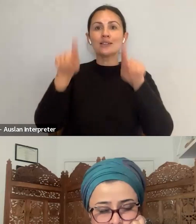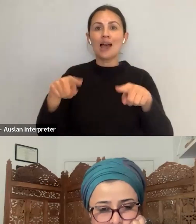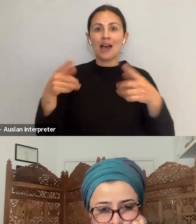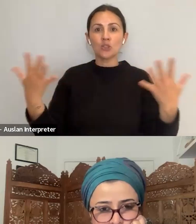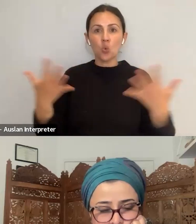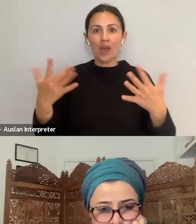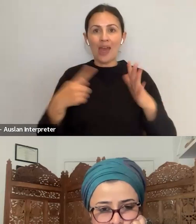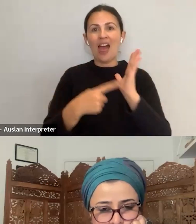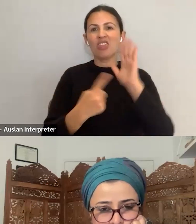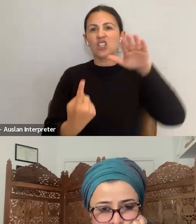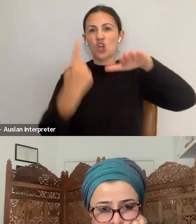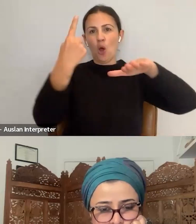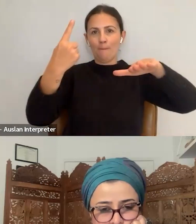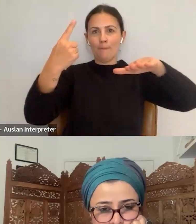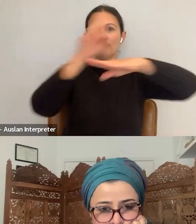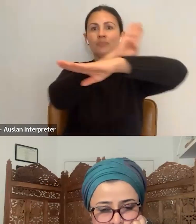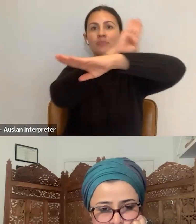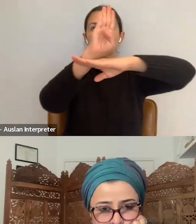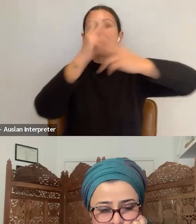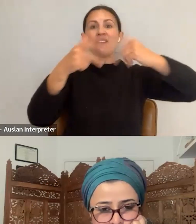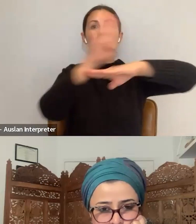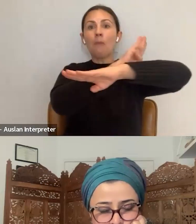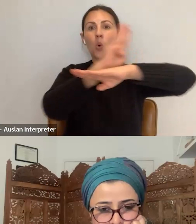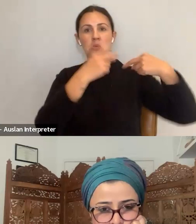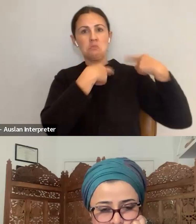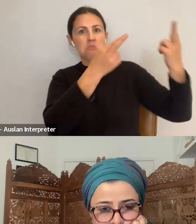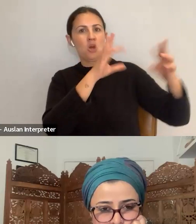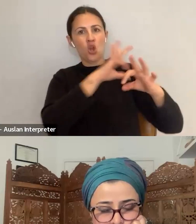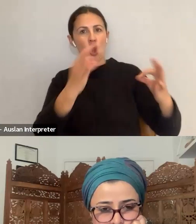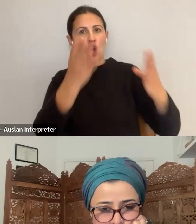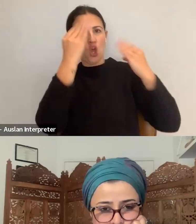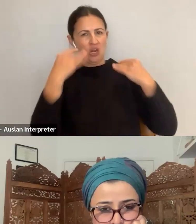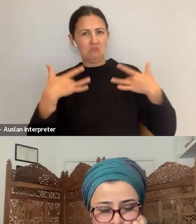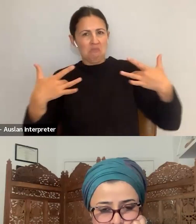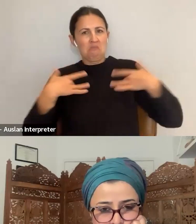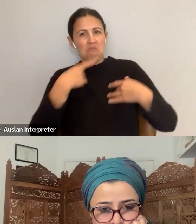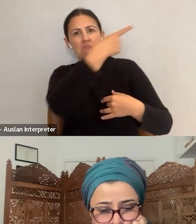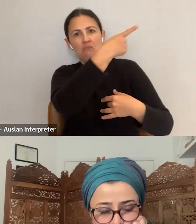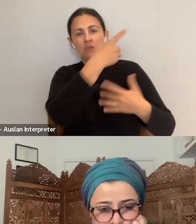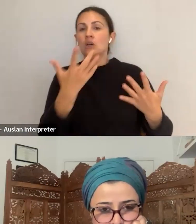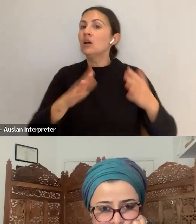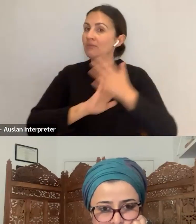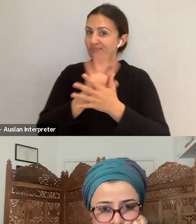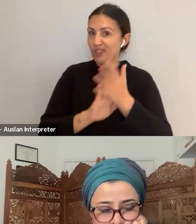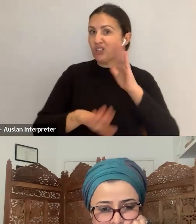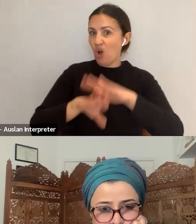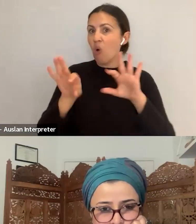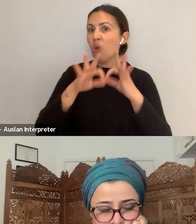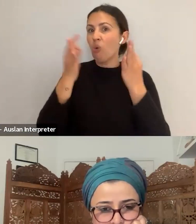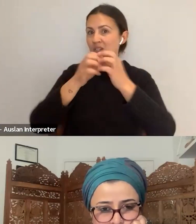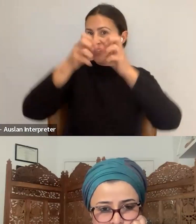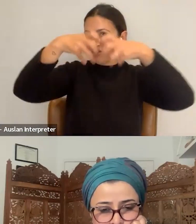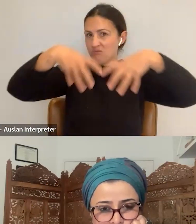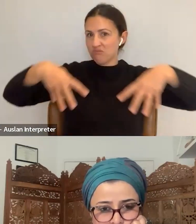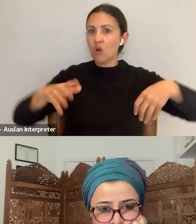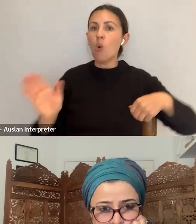starts at the top. If these things are happening at the board level, absolutely guaranteed they're also happening across the organisation. You know, so boards